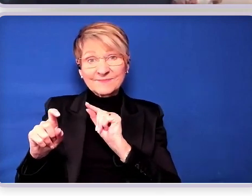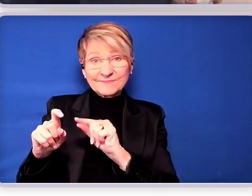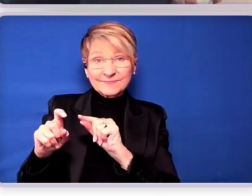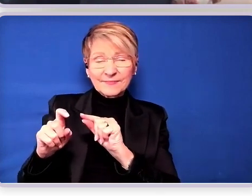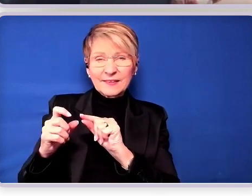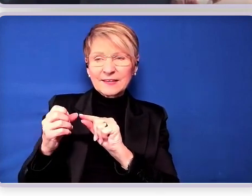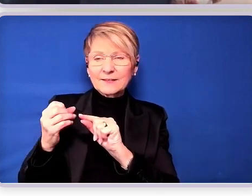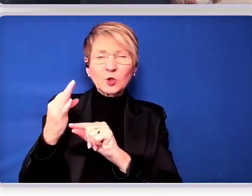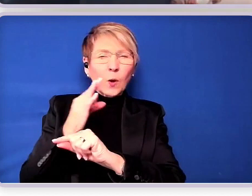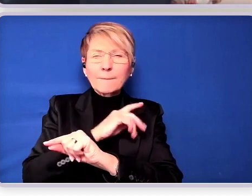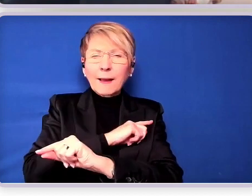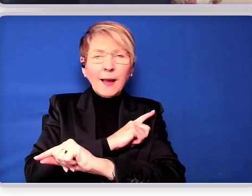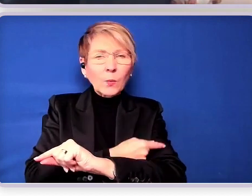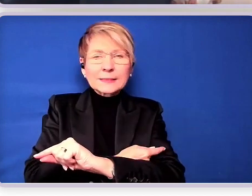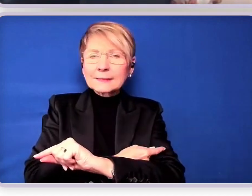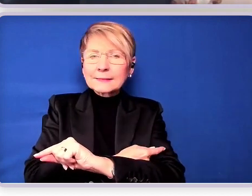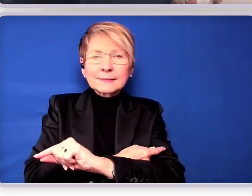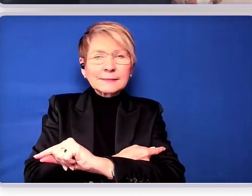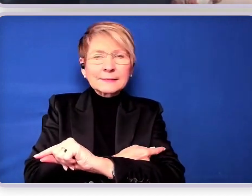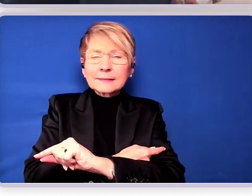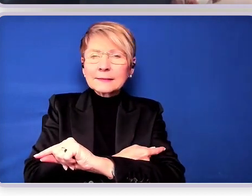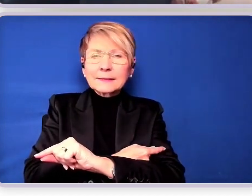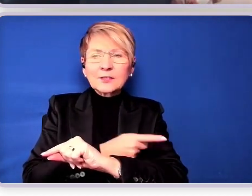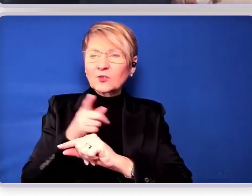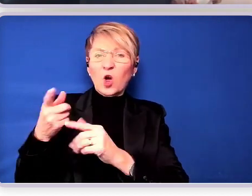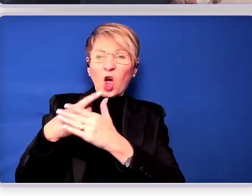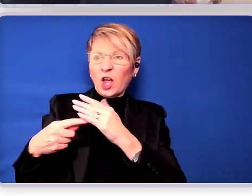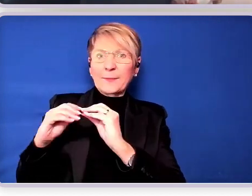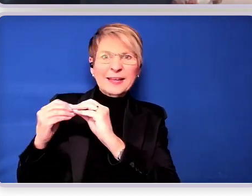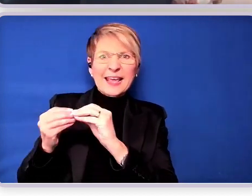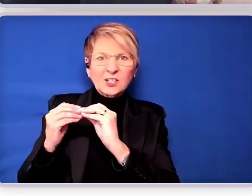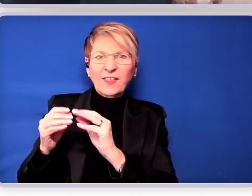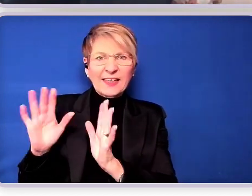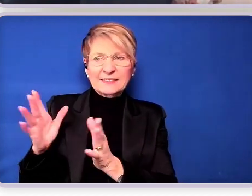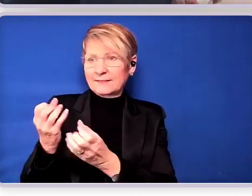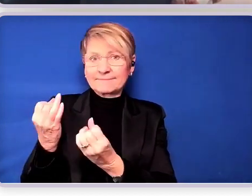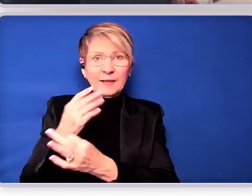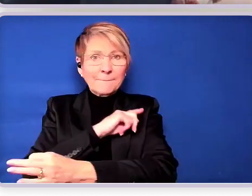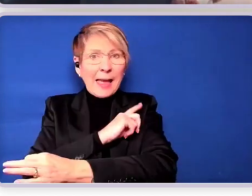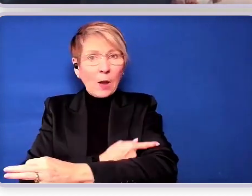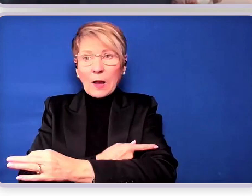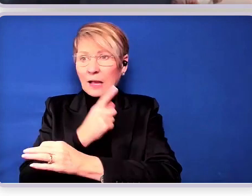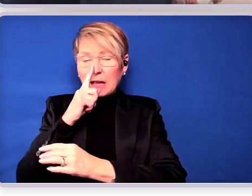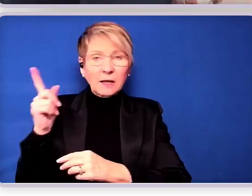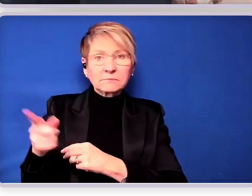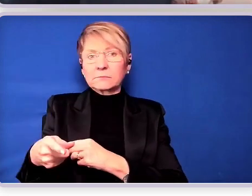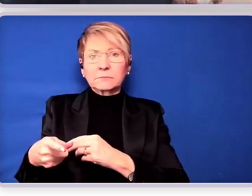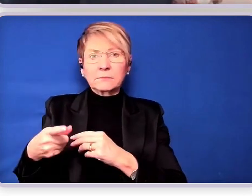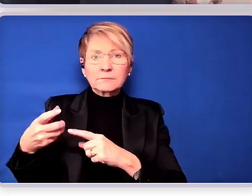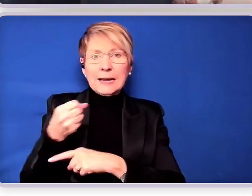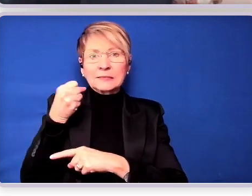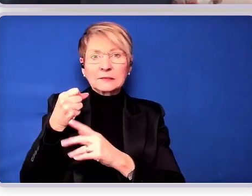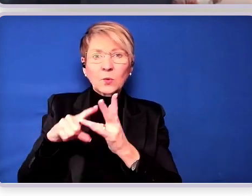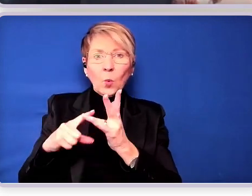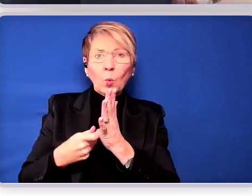make, you don't have a hearing there. You're only in a mediation. It has no powers to order anything. So, and